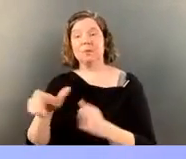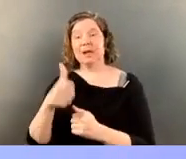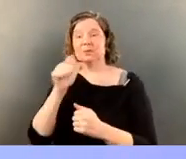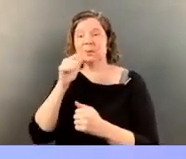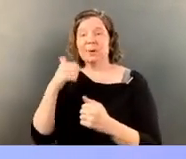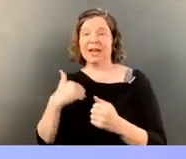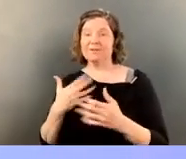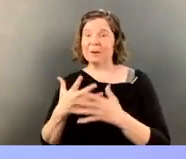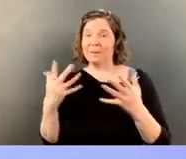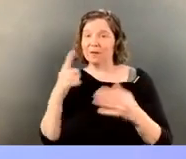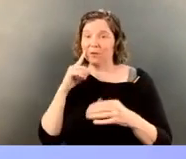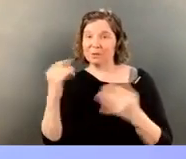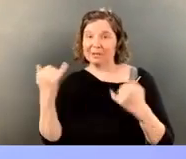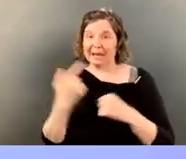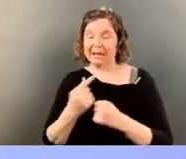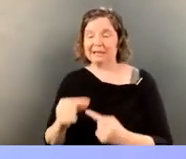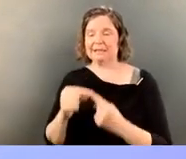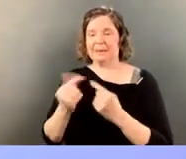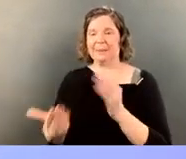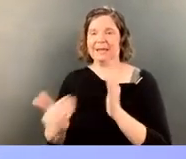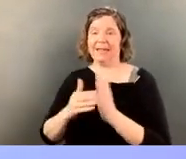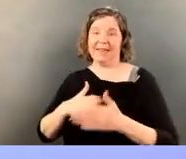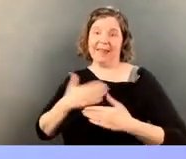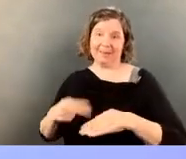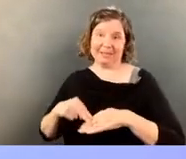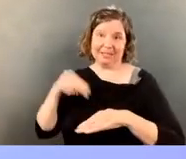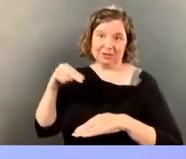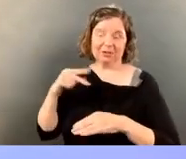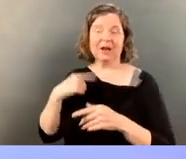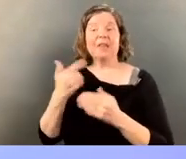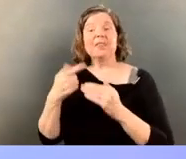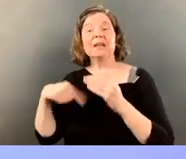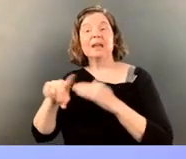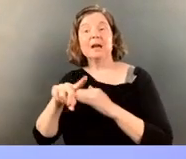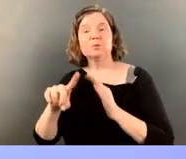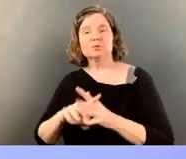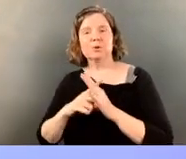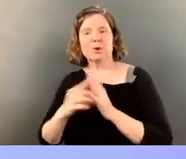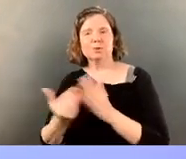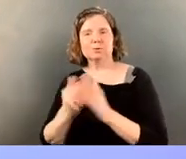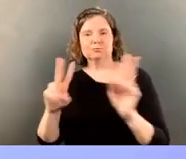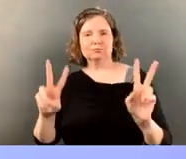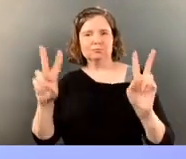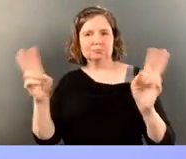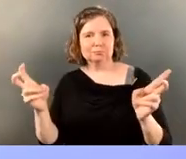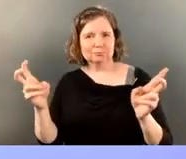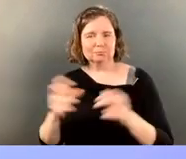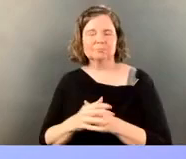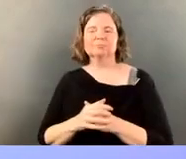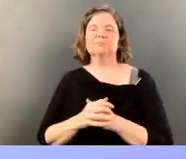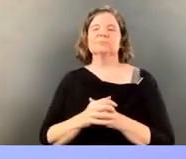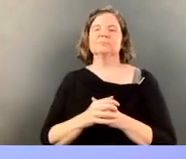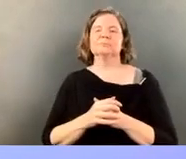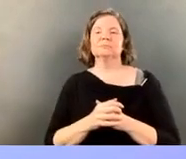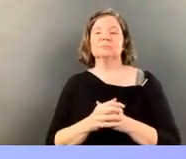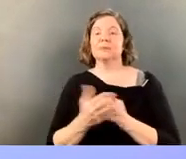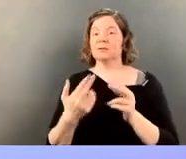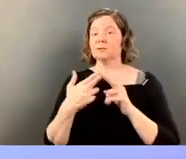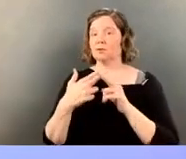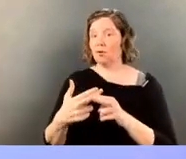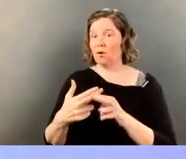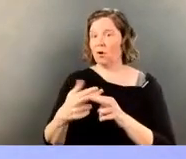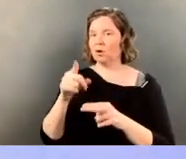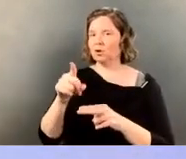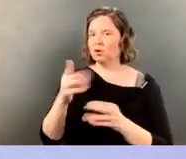have much for you today other than, again, a happy Easter. And next week, we want to let you know that next week we are starting a brand new series